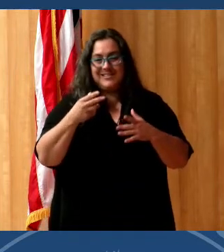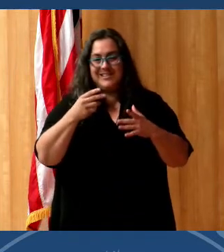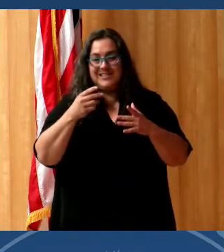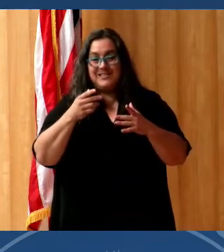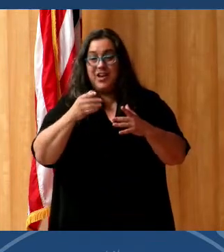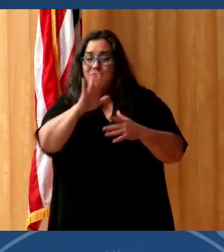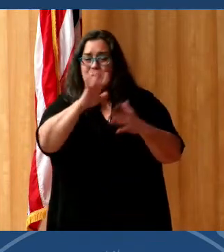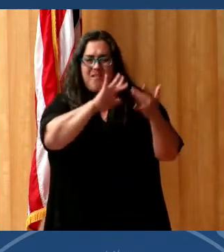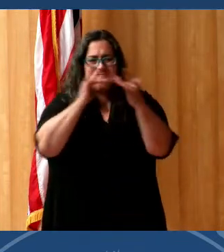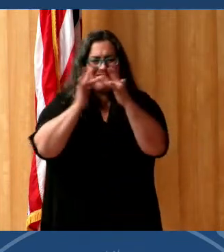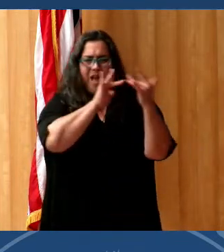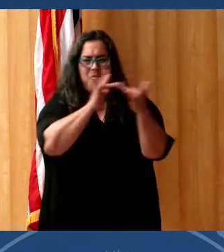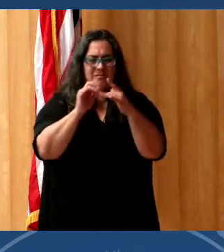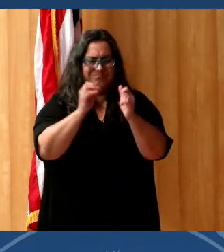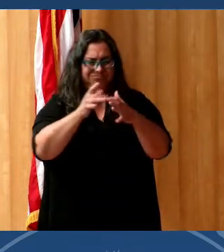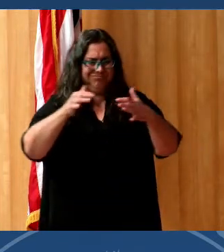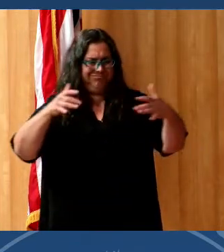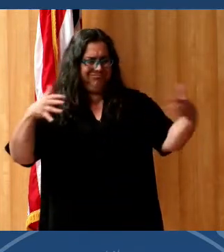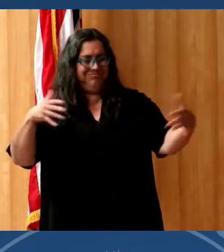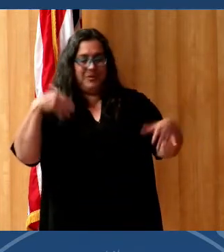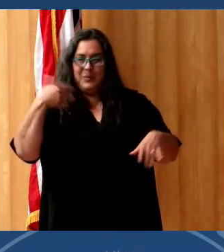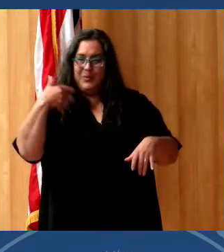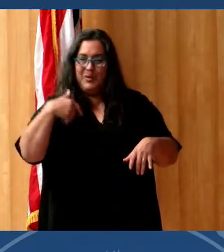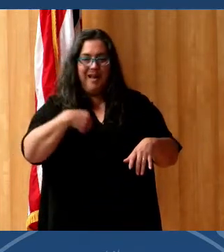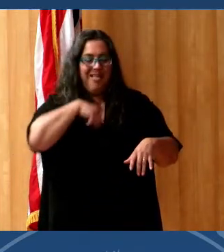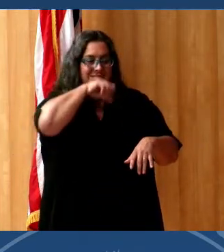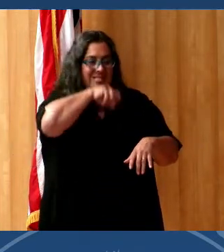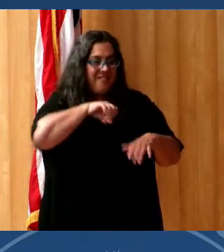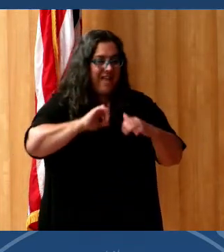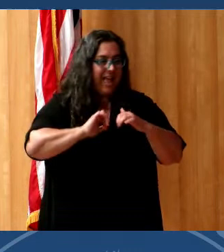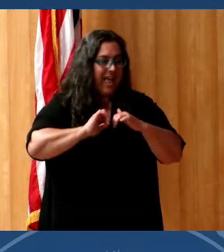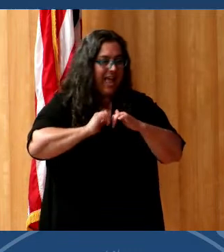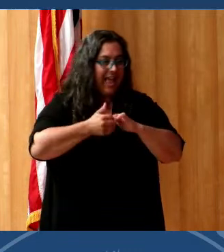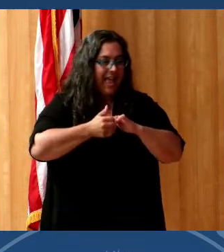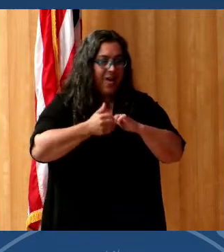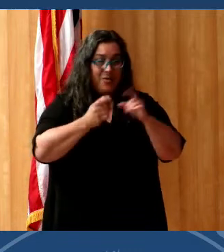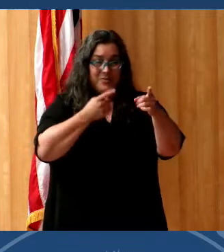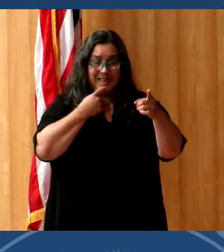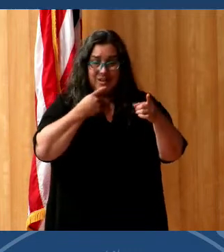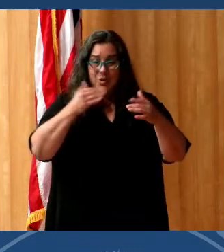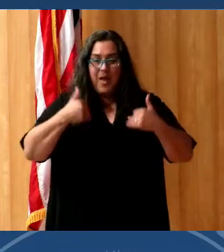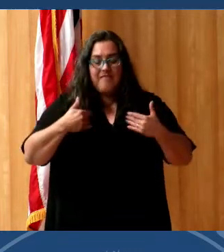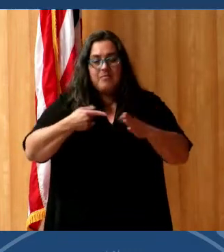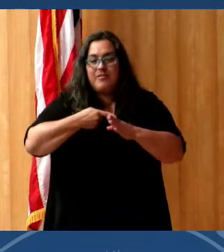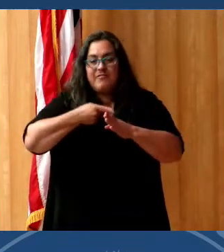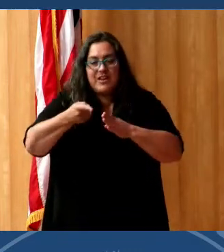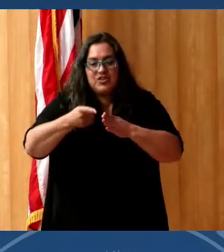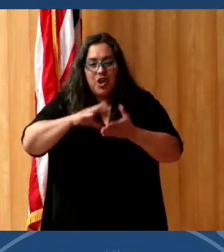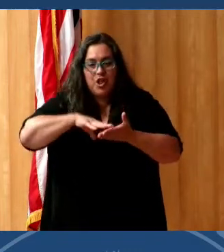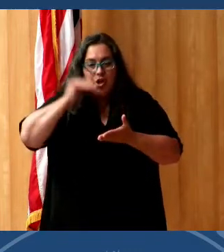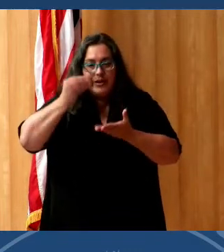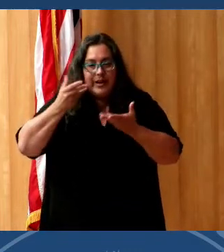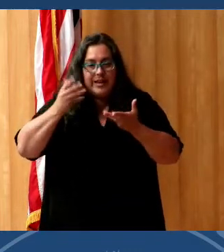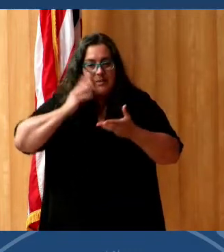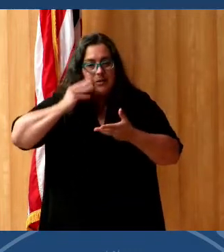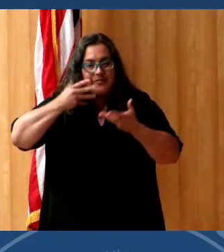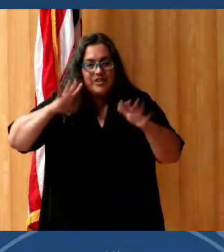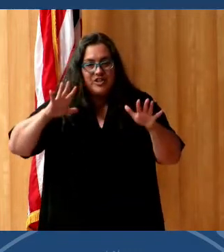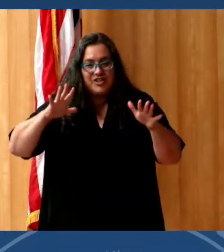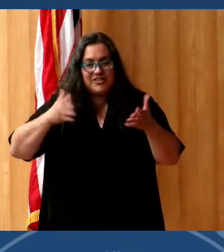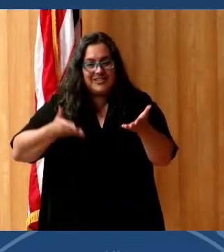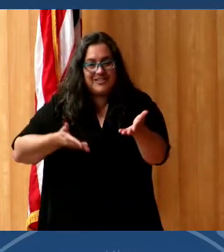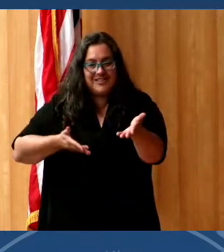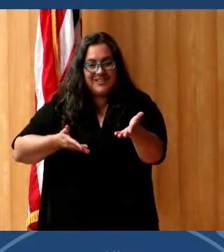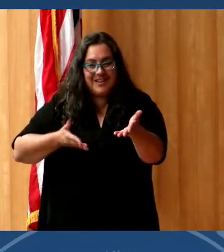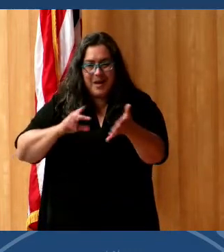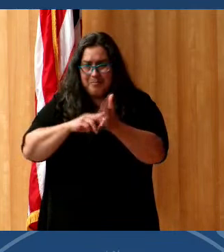your network. I loved how Secretary Holodick said you had professional learning experience that you can now